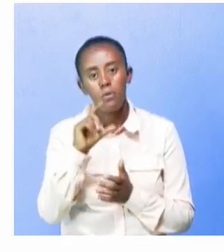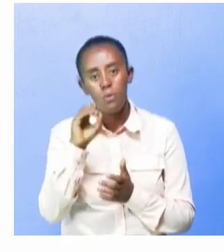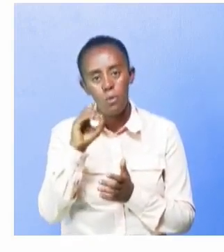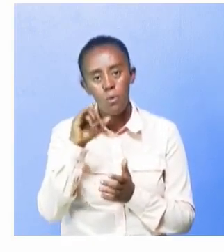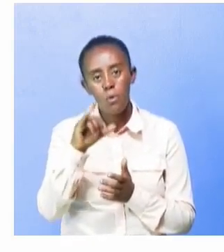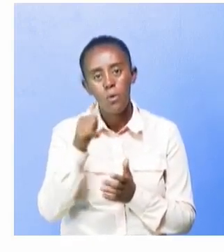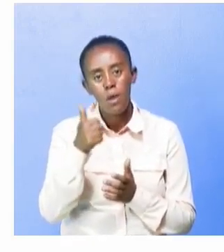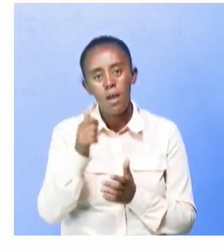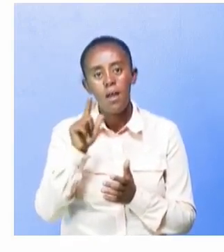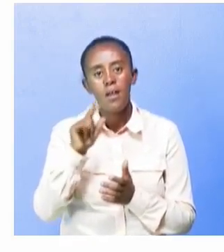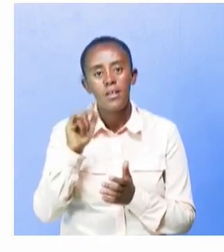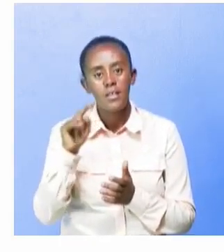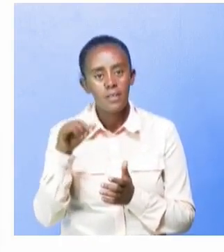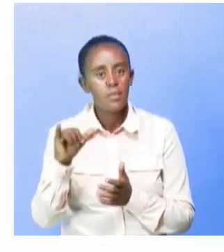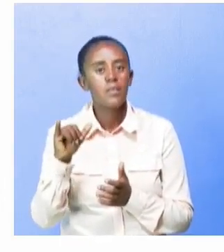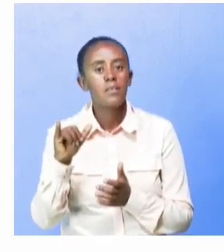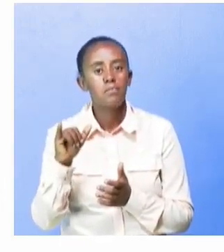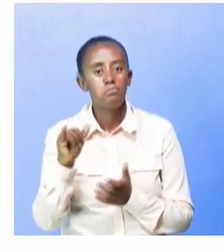disloyalty.